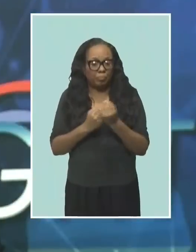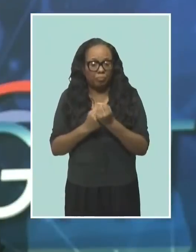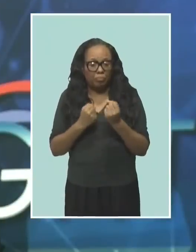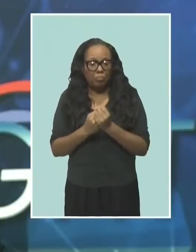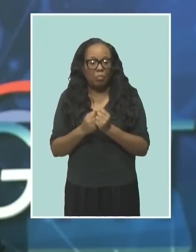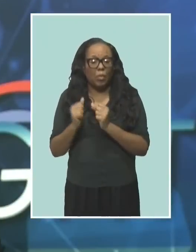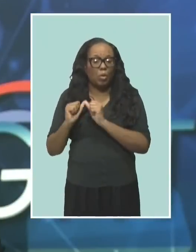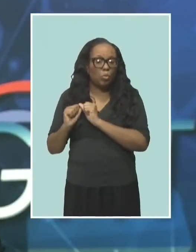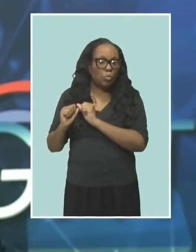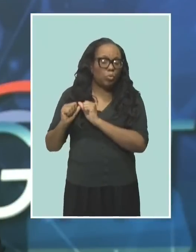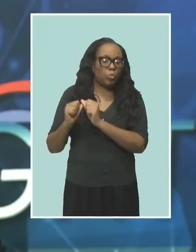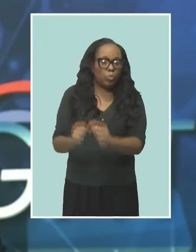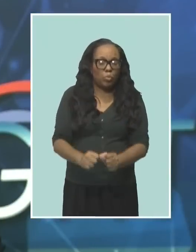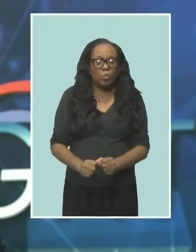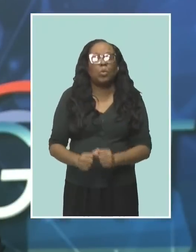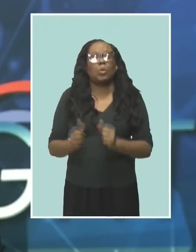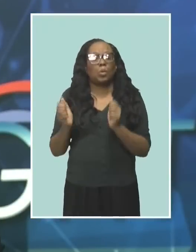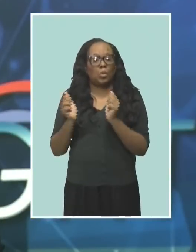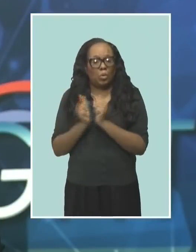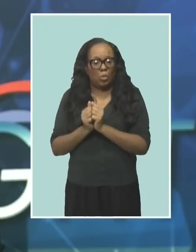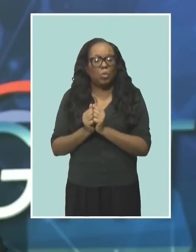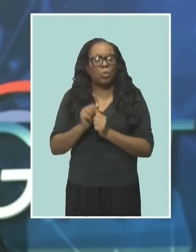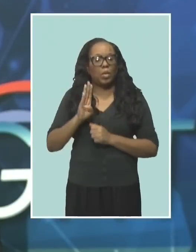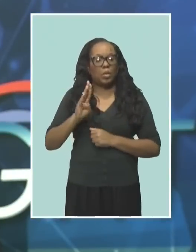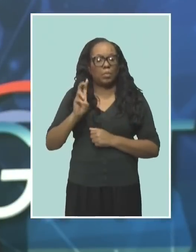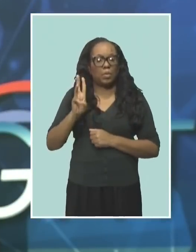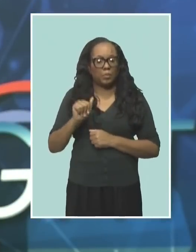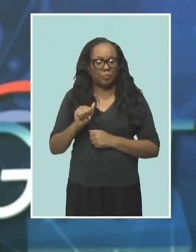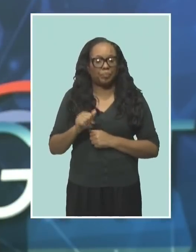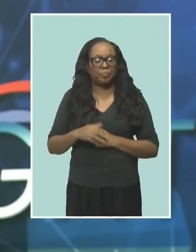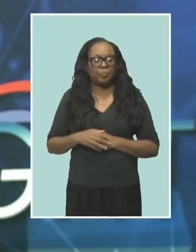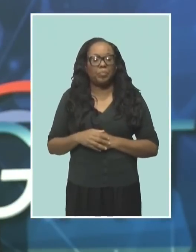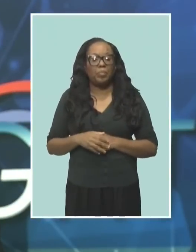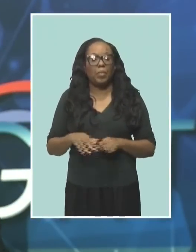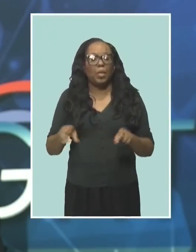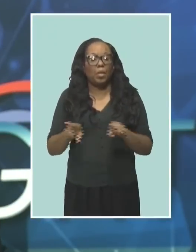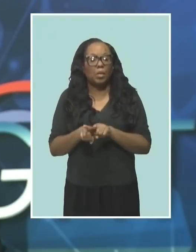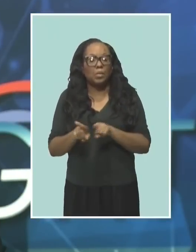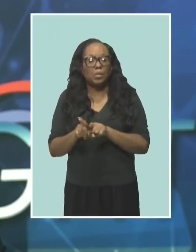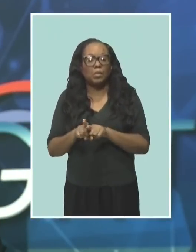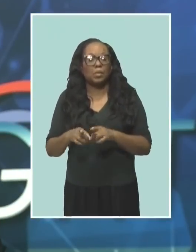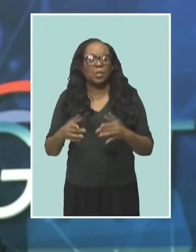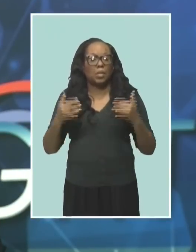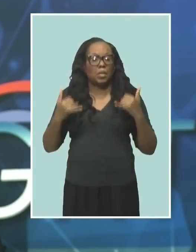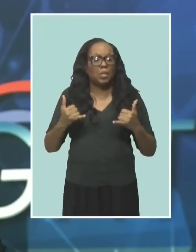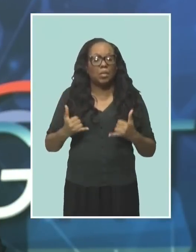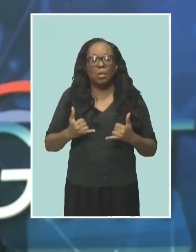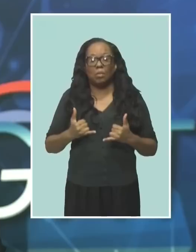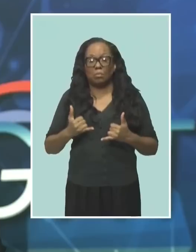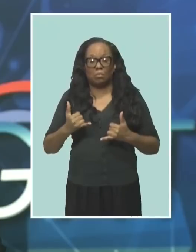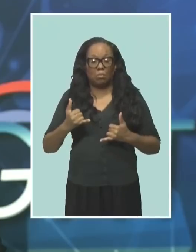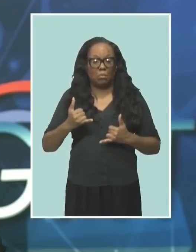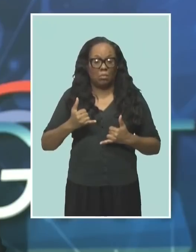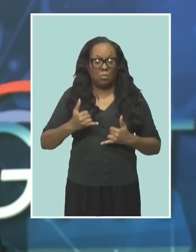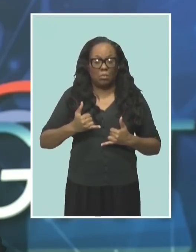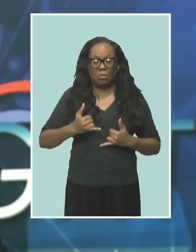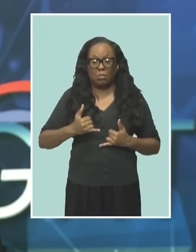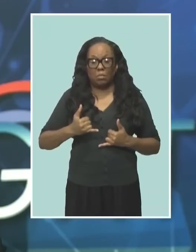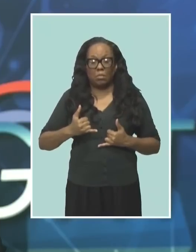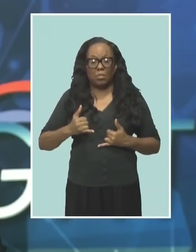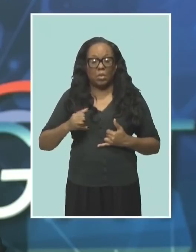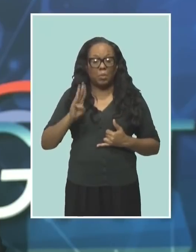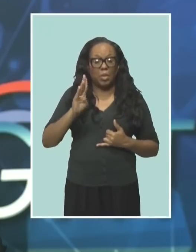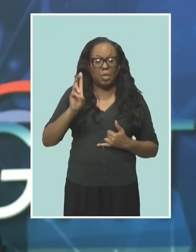dedication, relentless support and effort throughout this time with the authority. He further notes the authority is now on the cusp